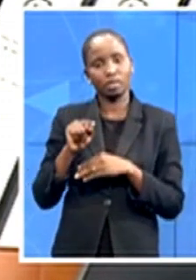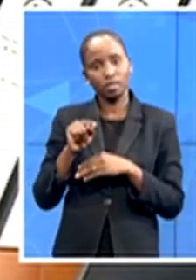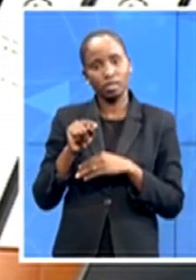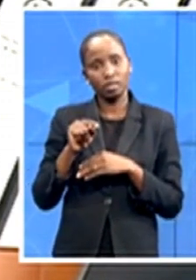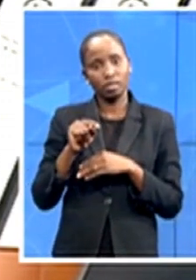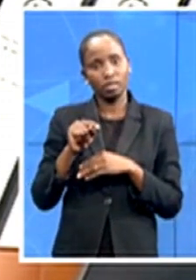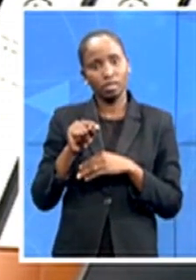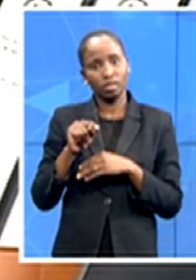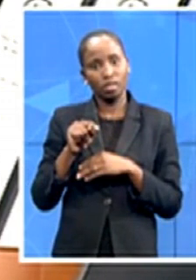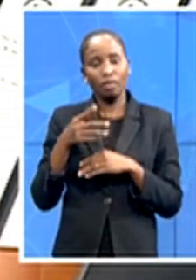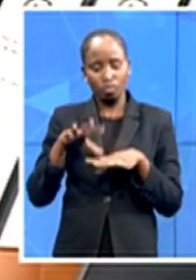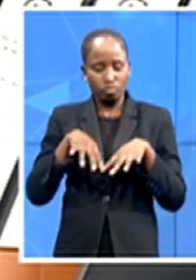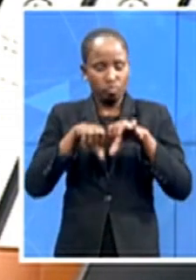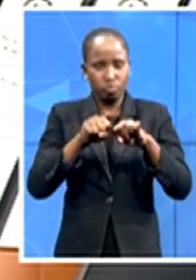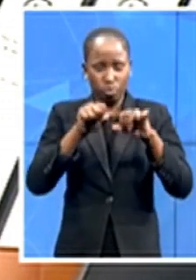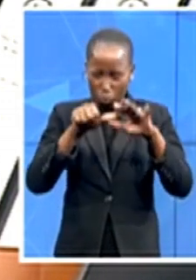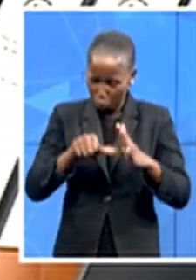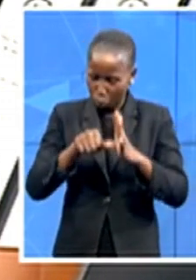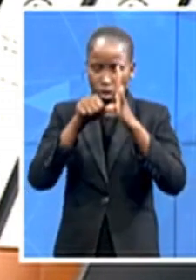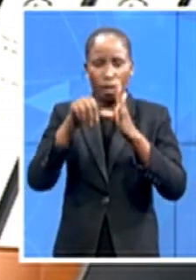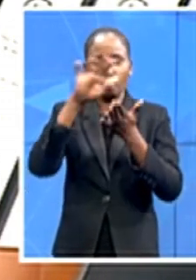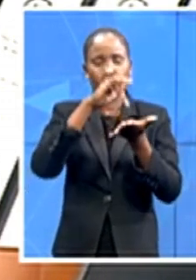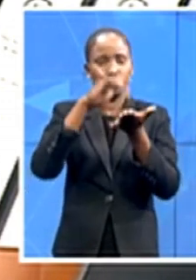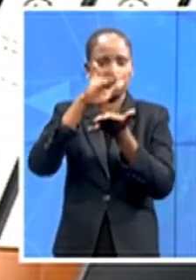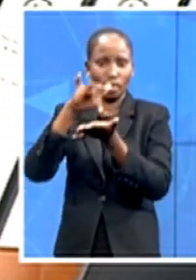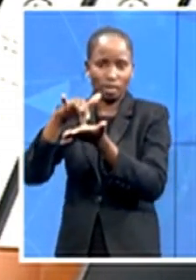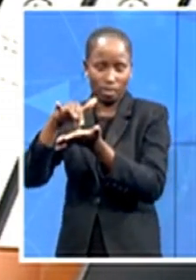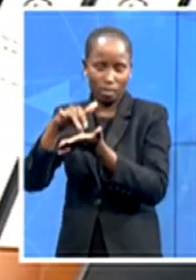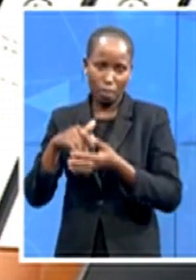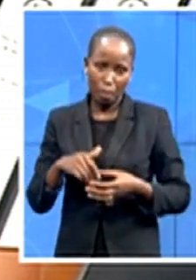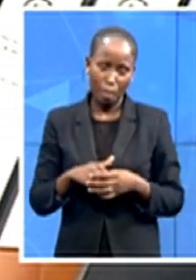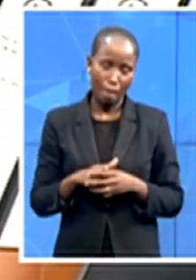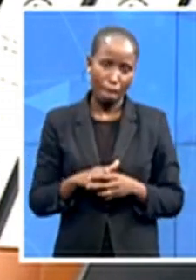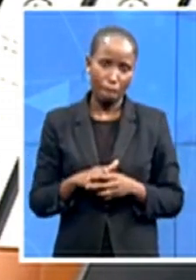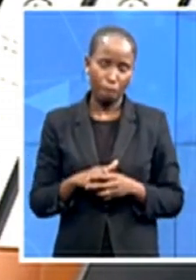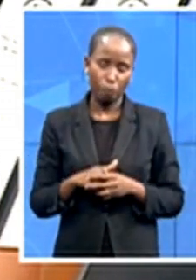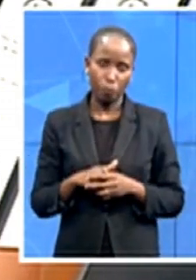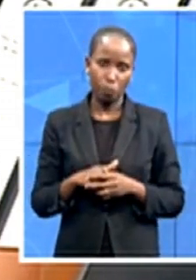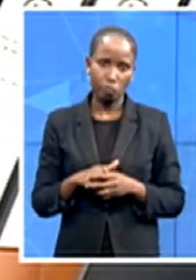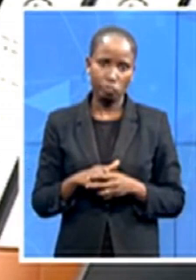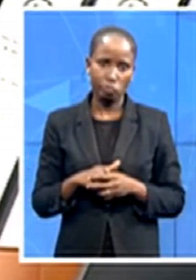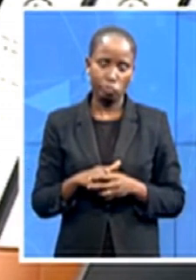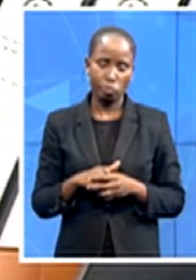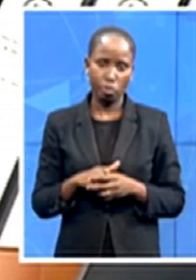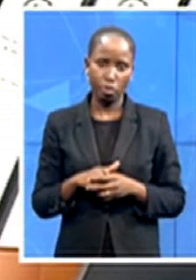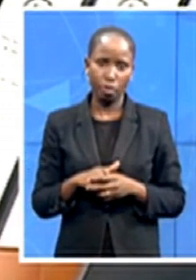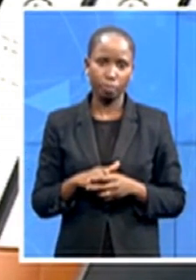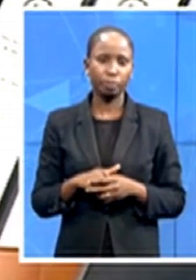capture key institutions, the question that arose was how